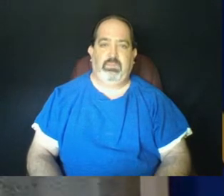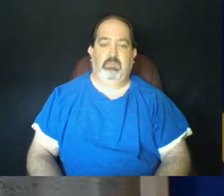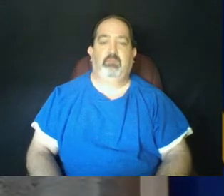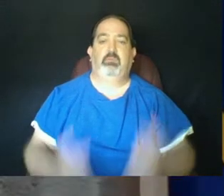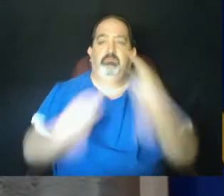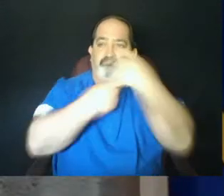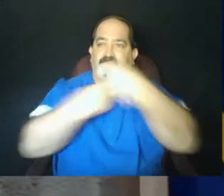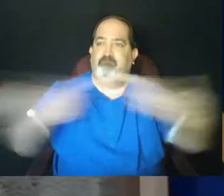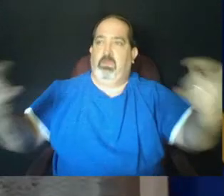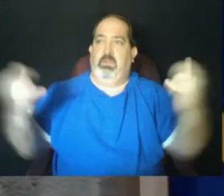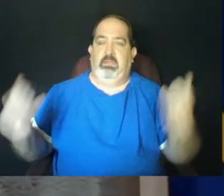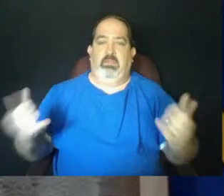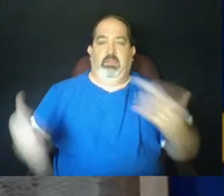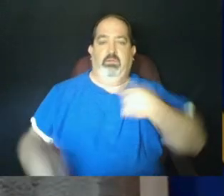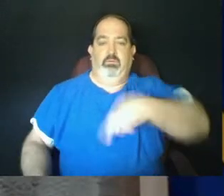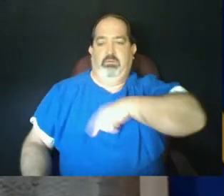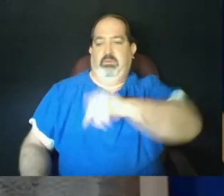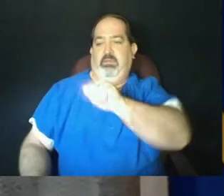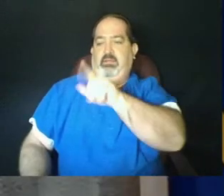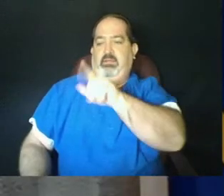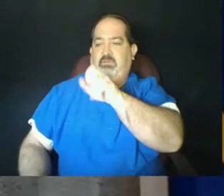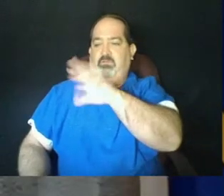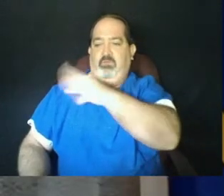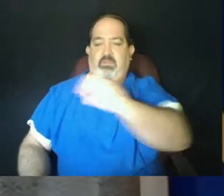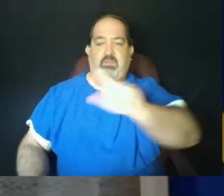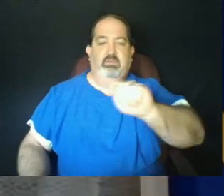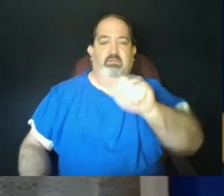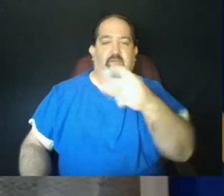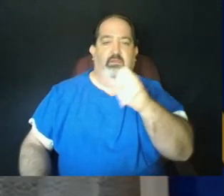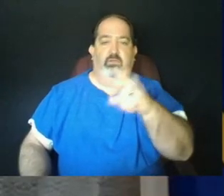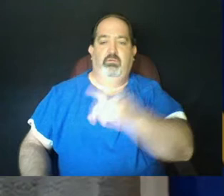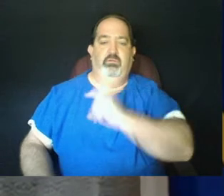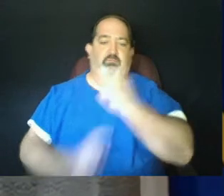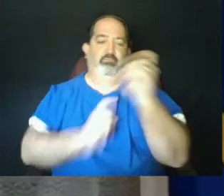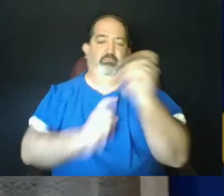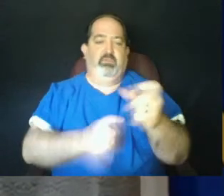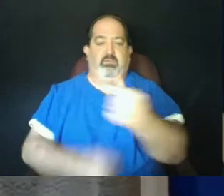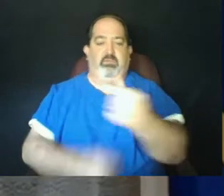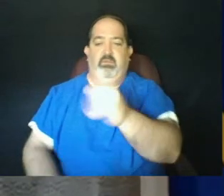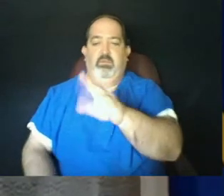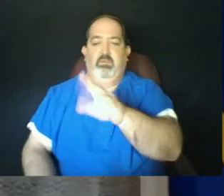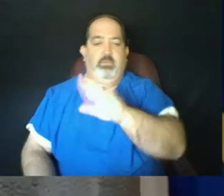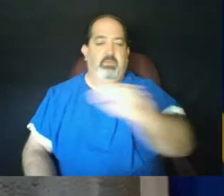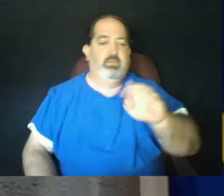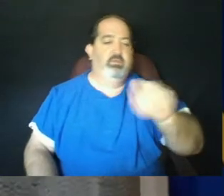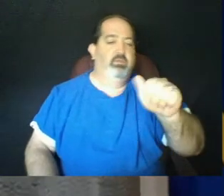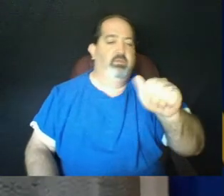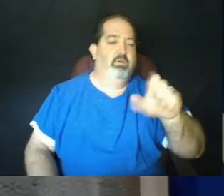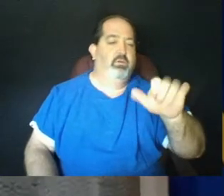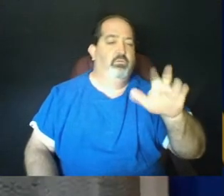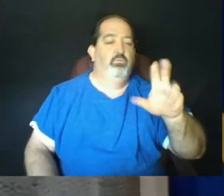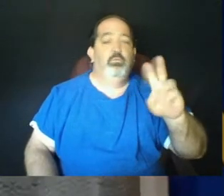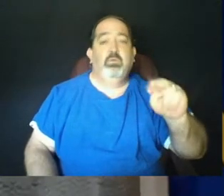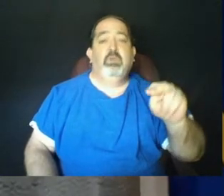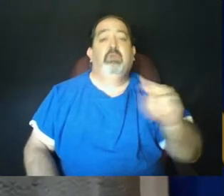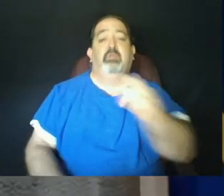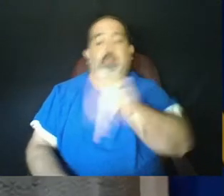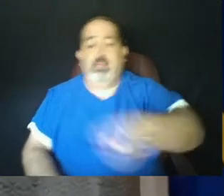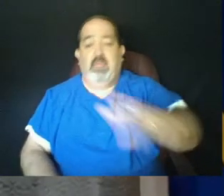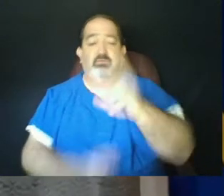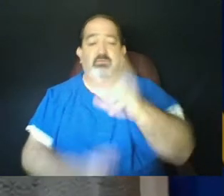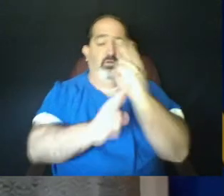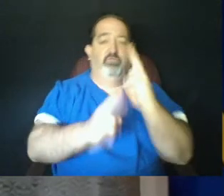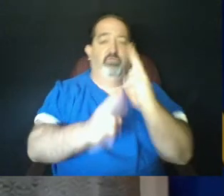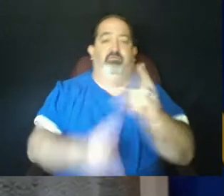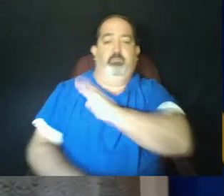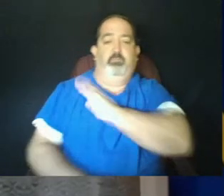Be it known this day that we, Alexander and Tahira, do grant unto Guillaume and Arwen the lands and honors of the barony of